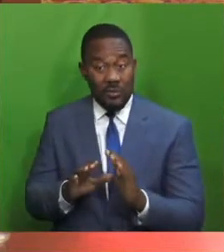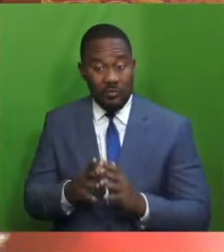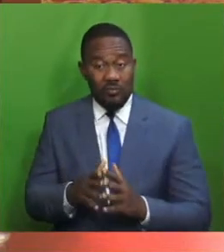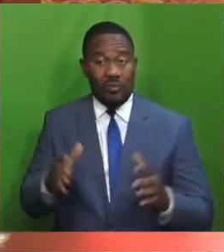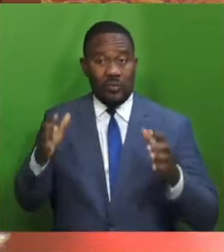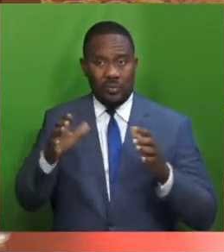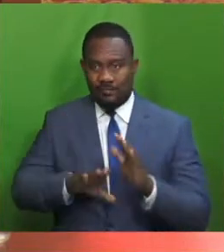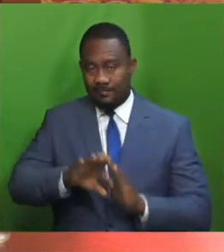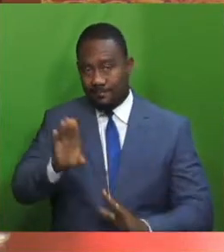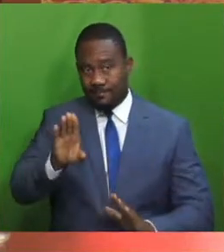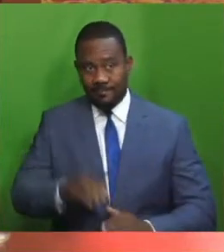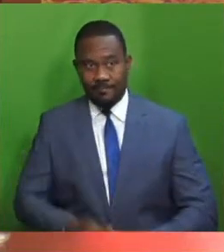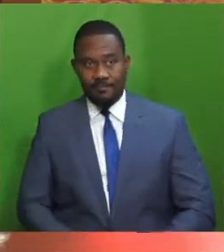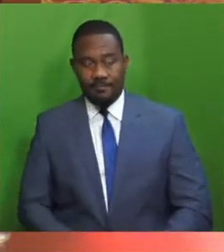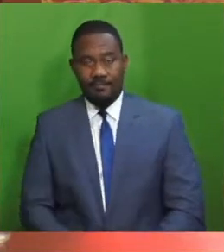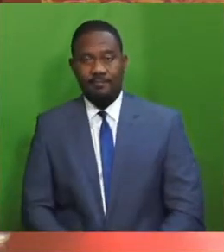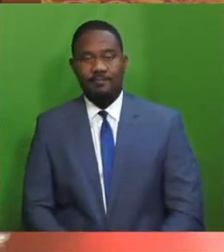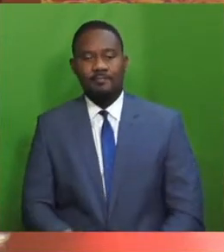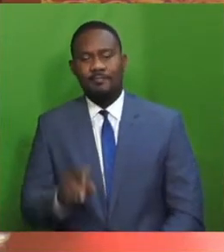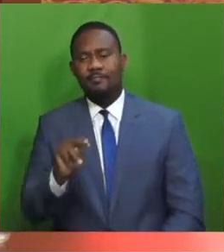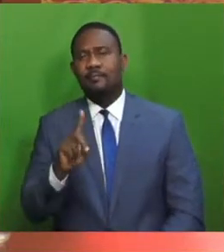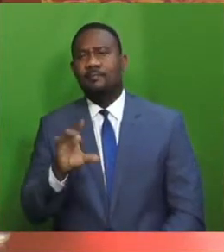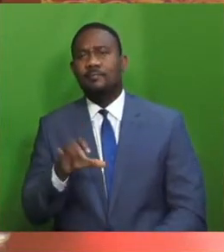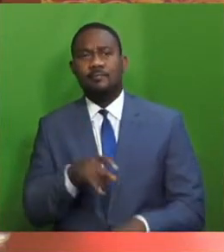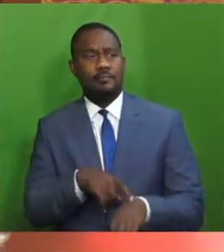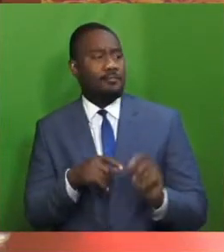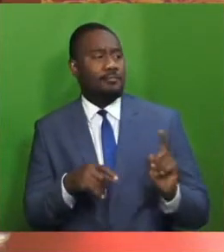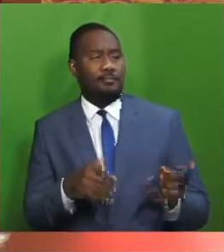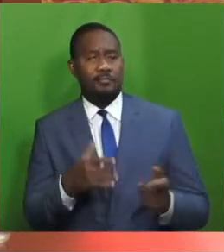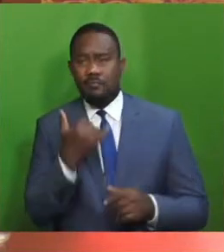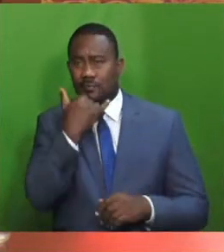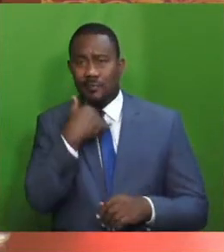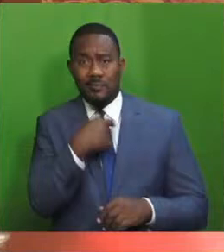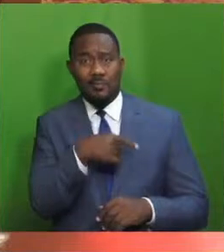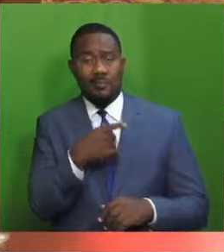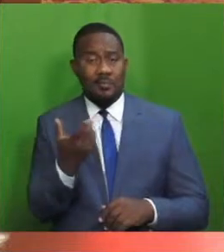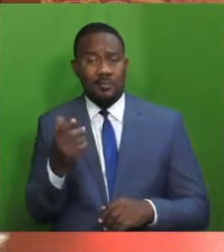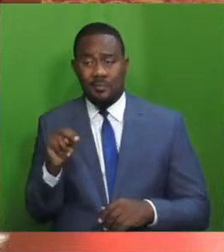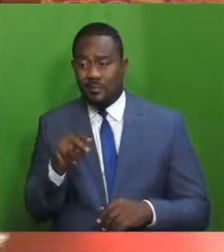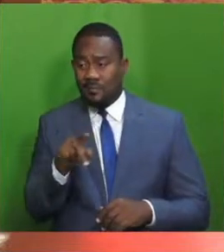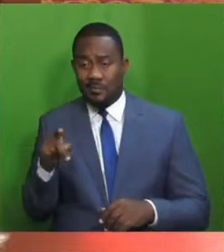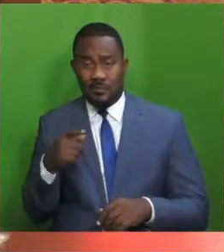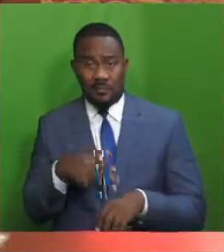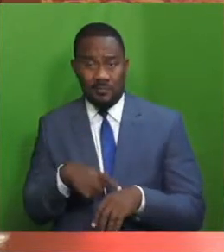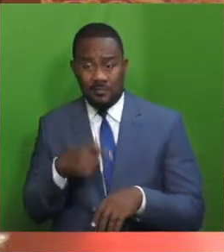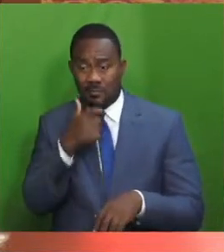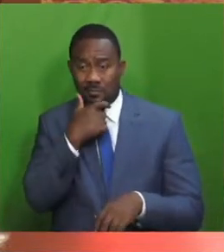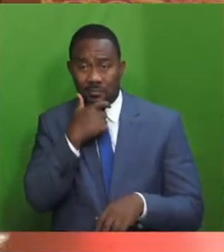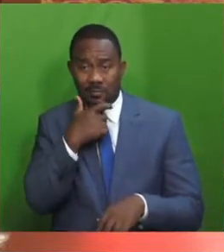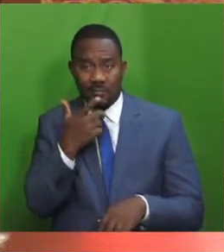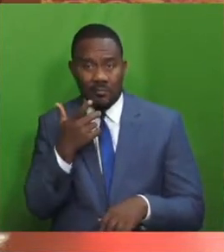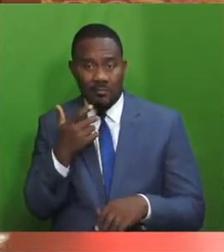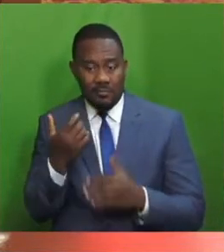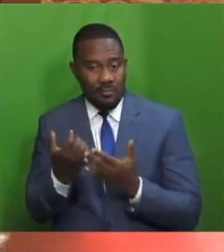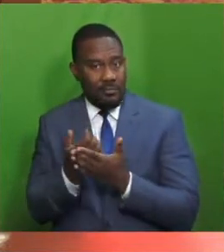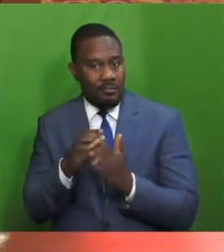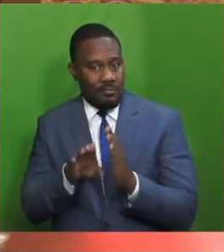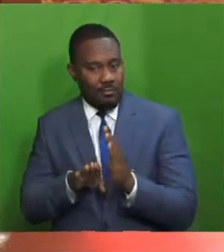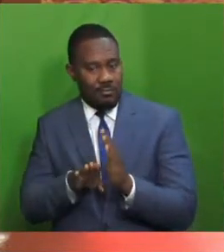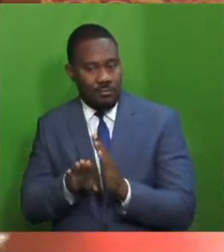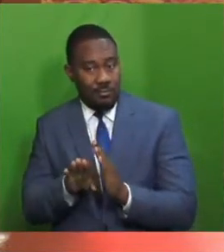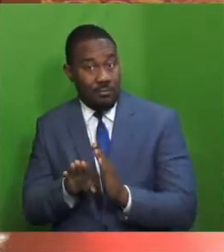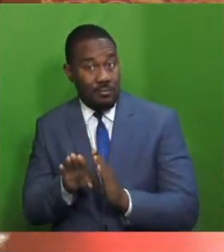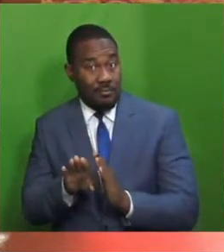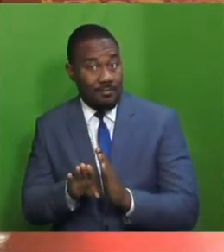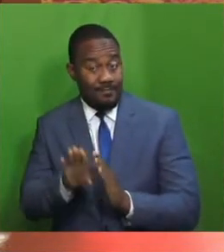sharp contrast to the NDC regime under President Mahama, under President Akufo-Addo, the economy was steadily growing, as I've alluded